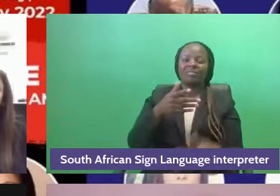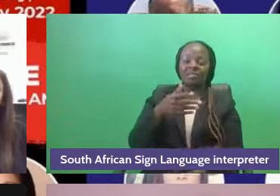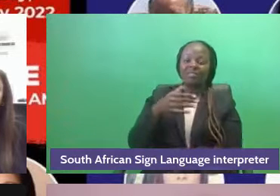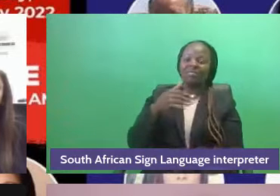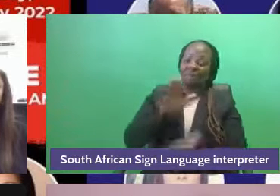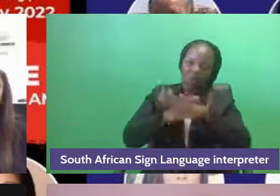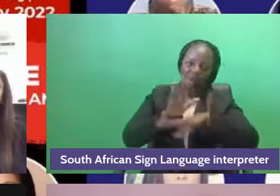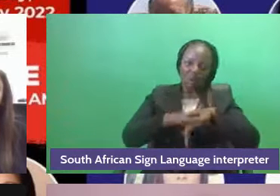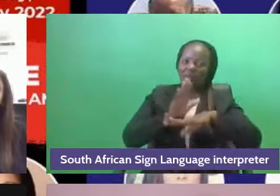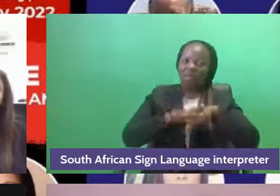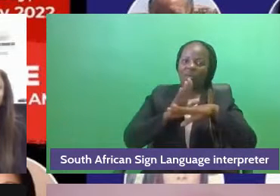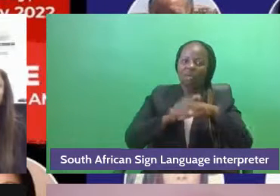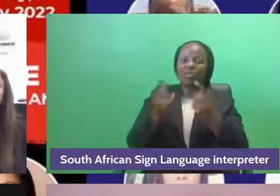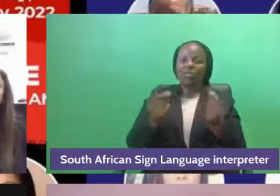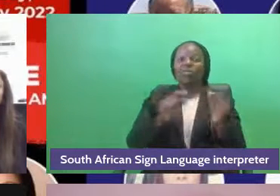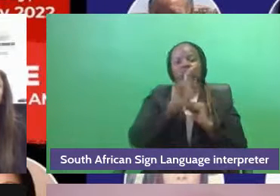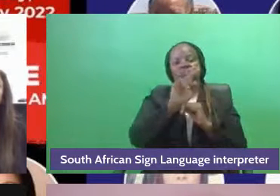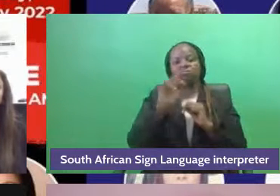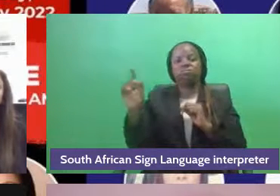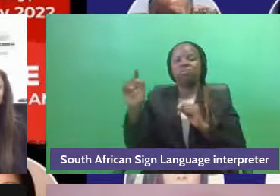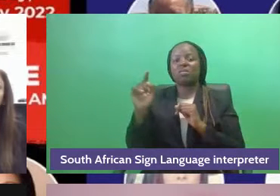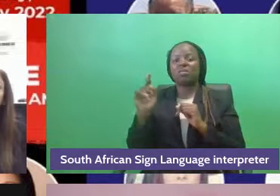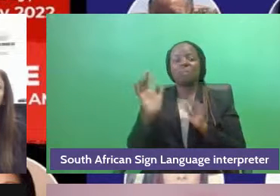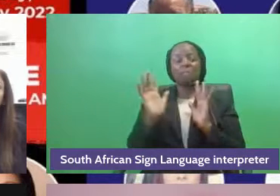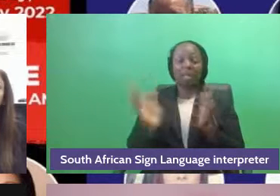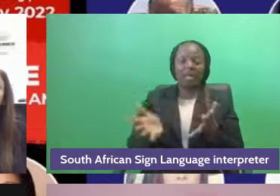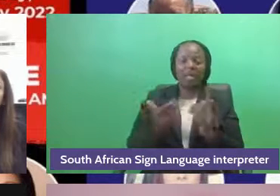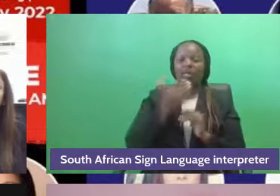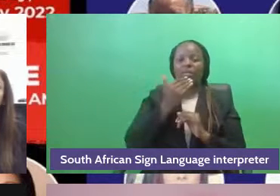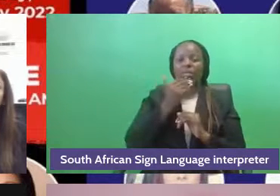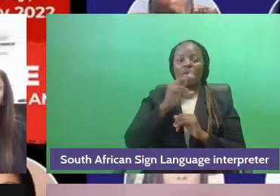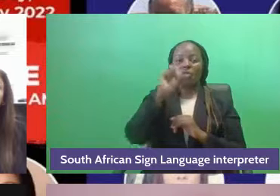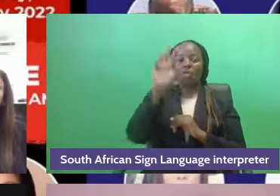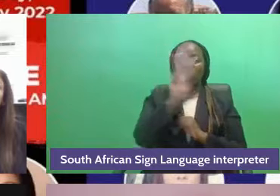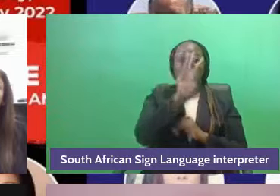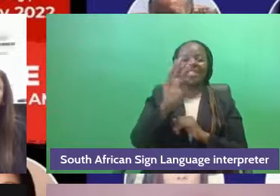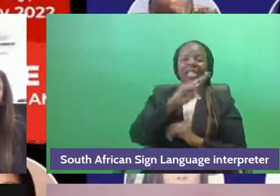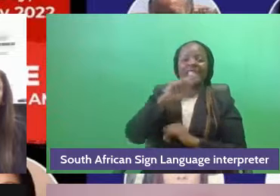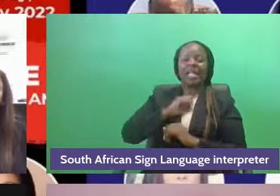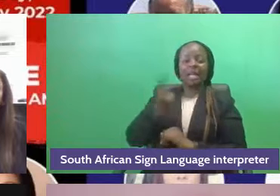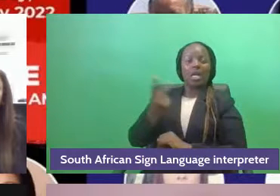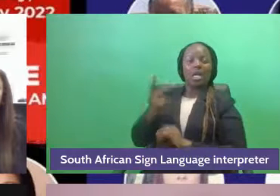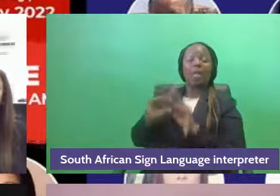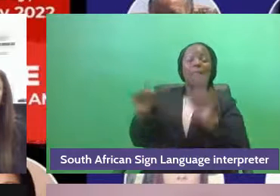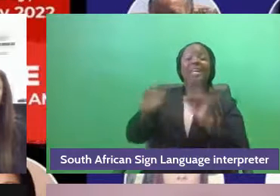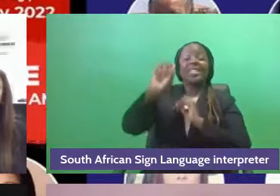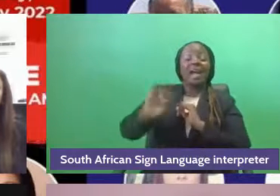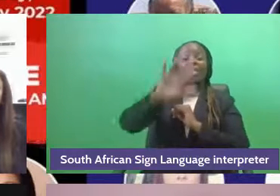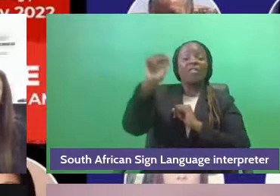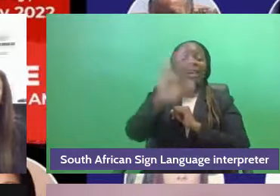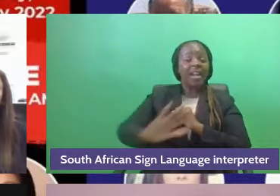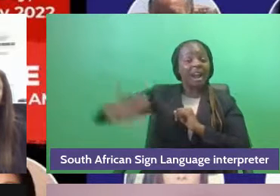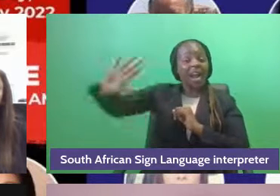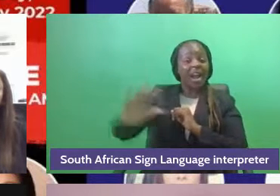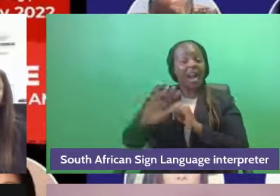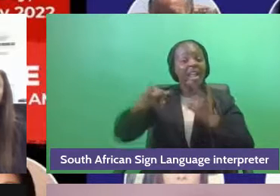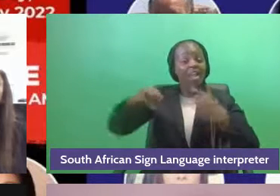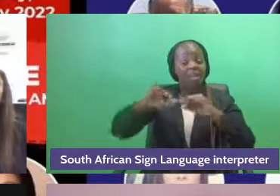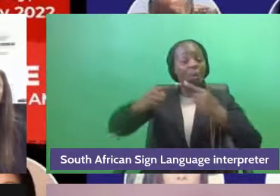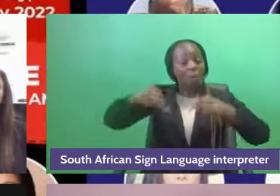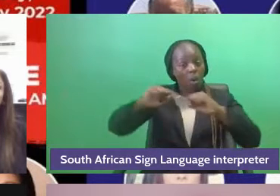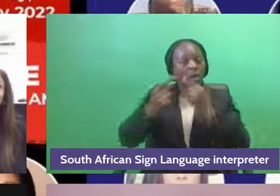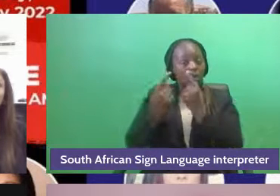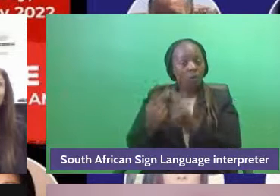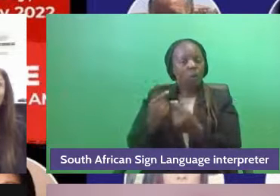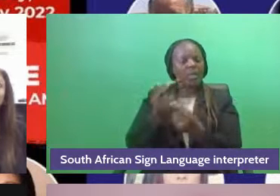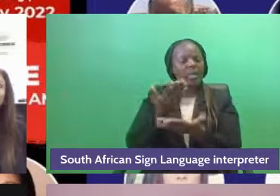do across the country. I think it's not only between Northwest and KZN, but as a country as a whole. If we can just combine and say, let's